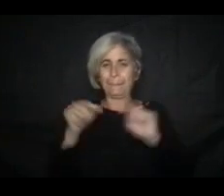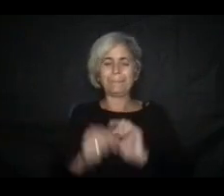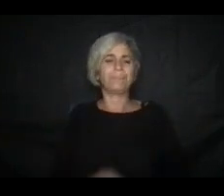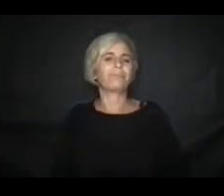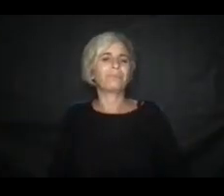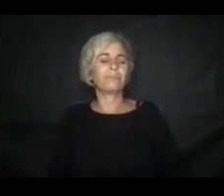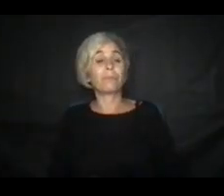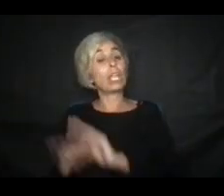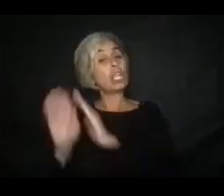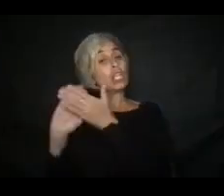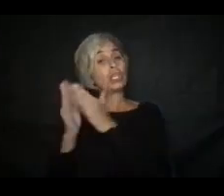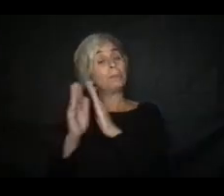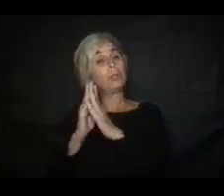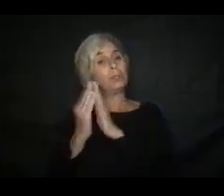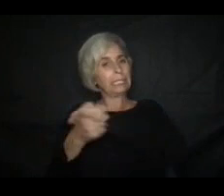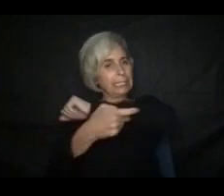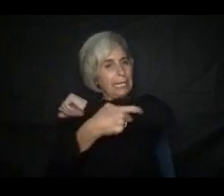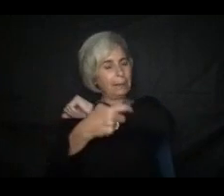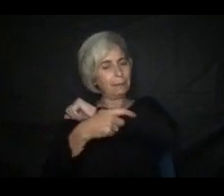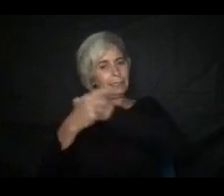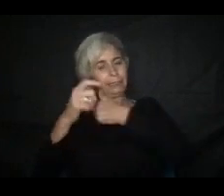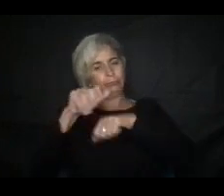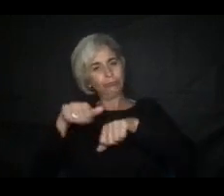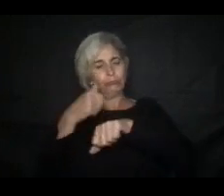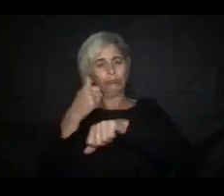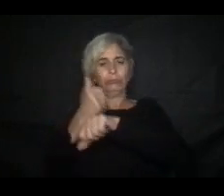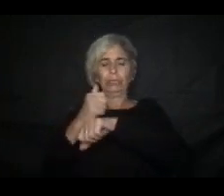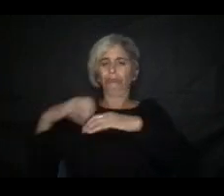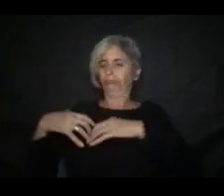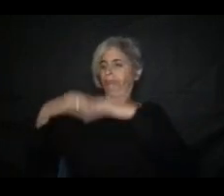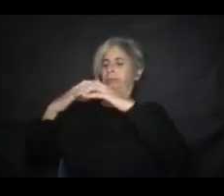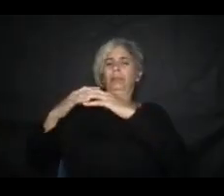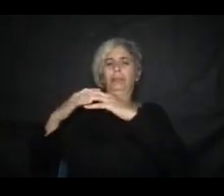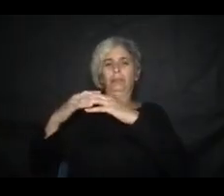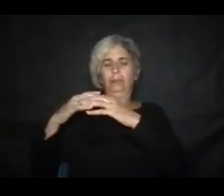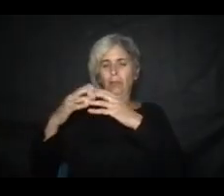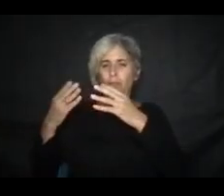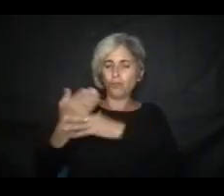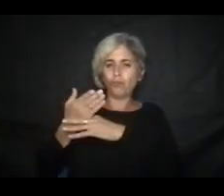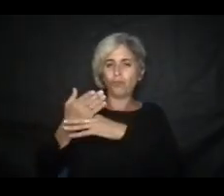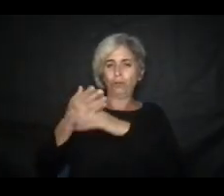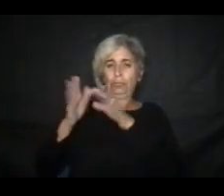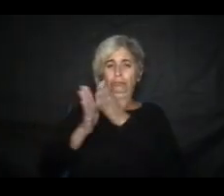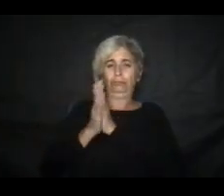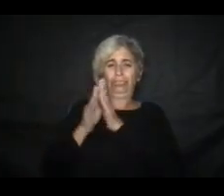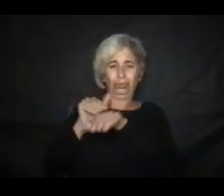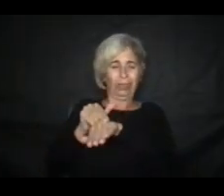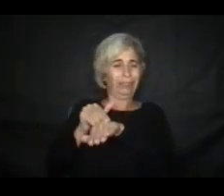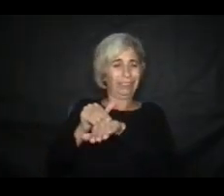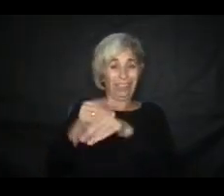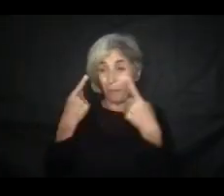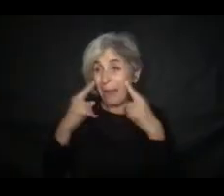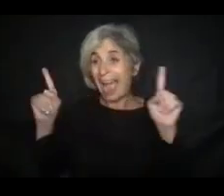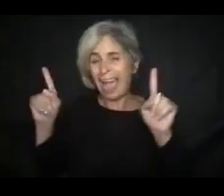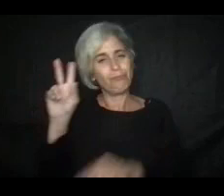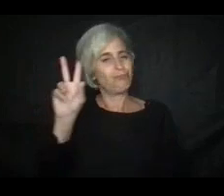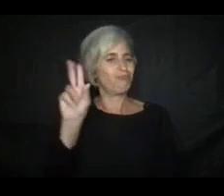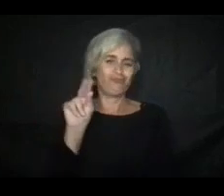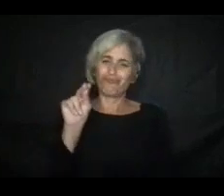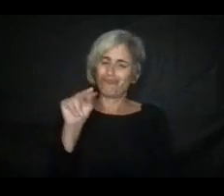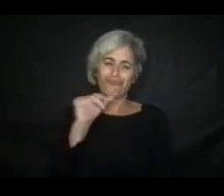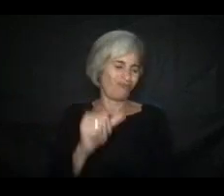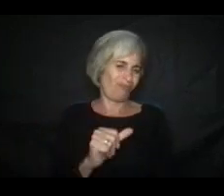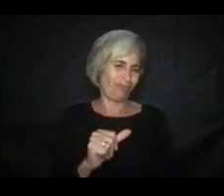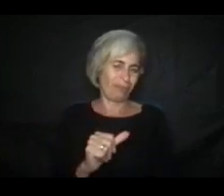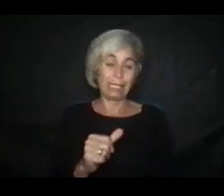Communities that have attempted to build their way out of congestion have found they just doesn't work. The biggest example,